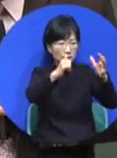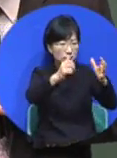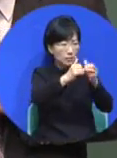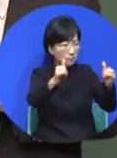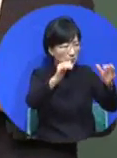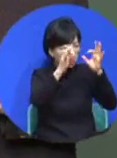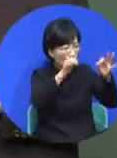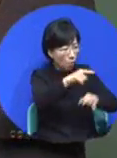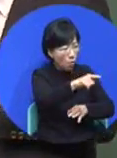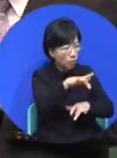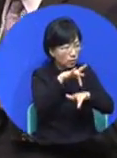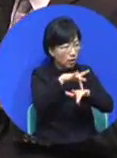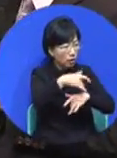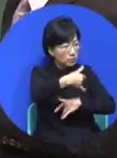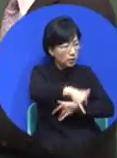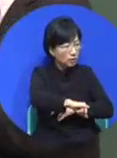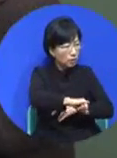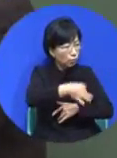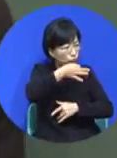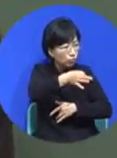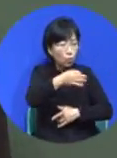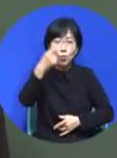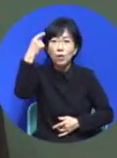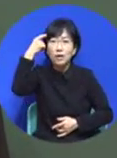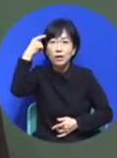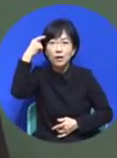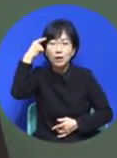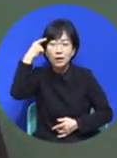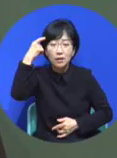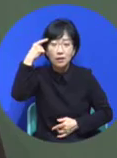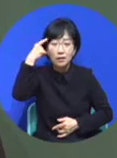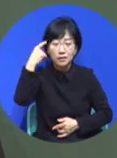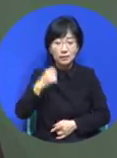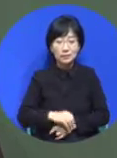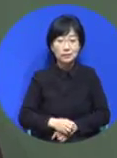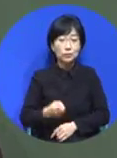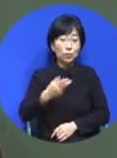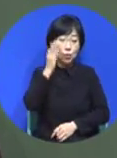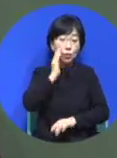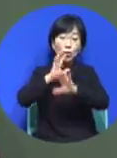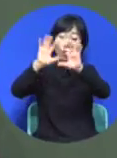And why did he look at the people of the world and say that they belong to the devil or or Satan?